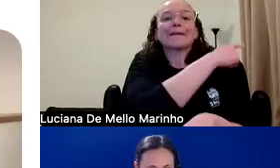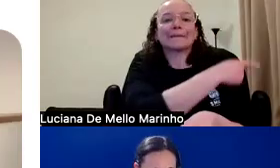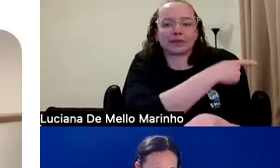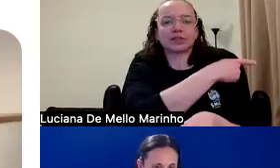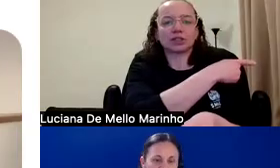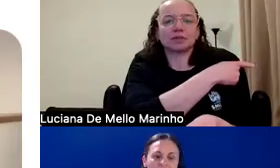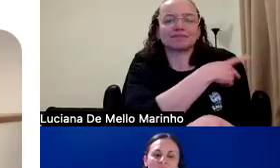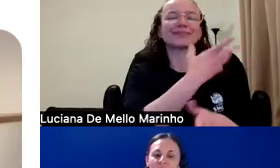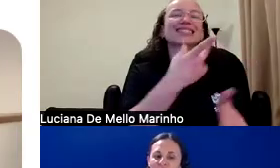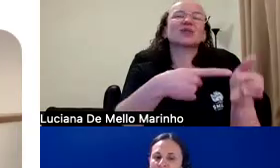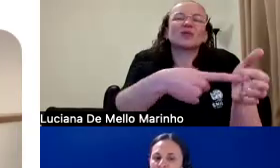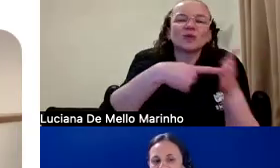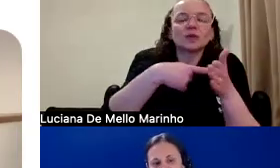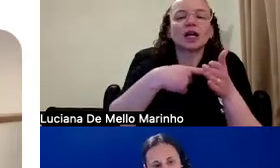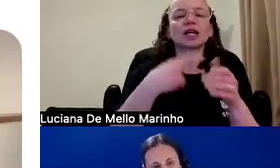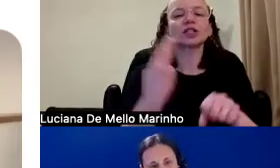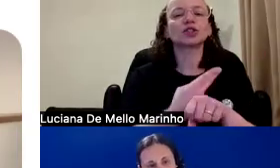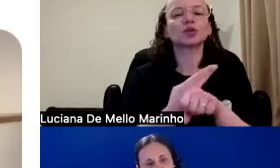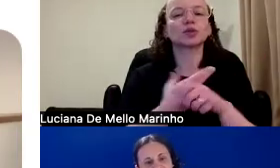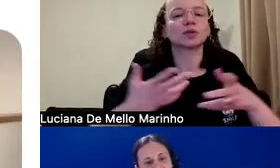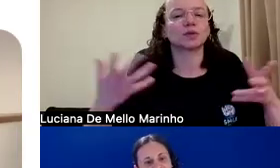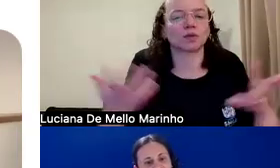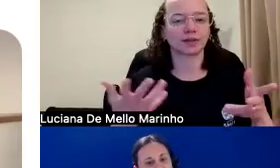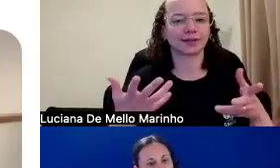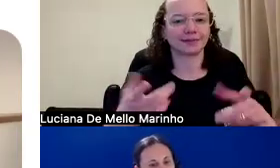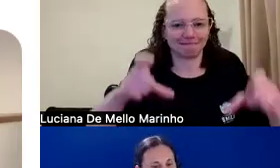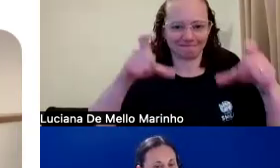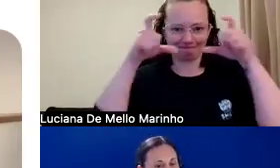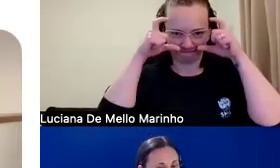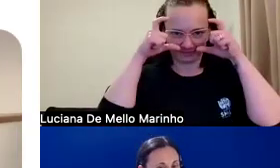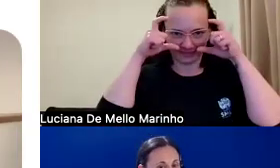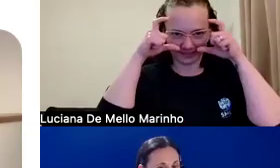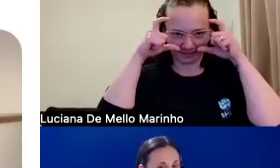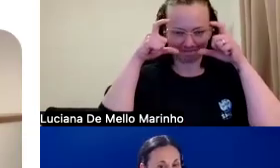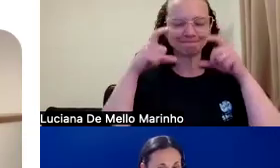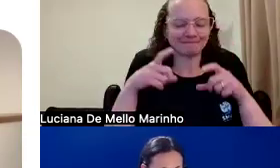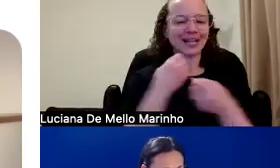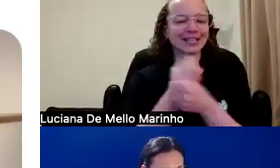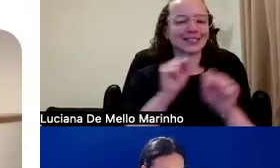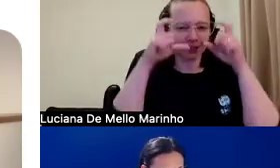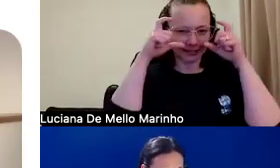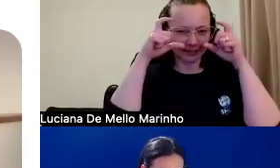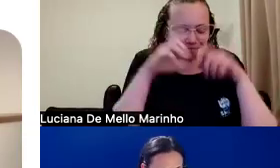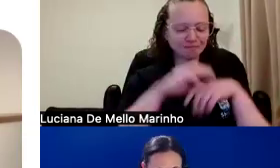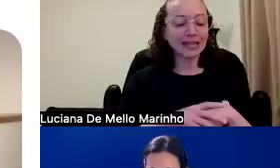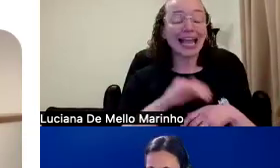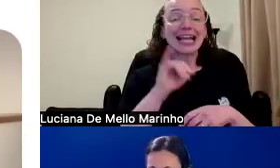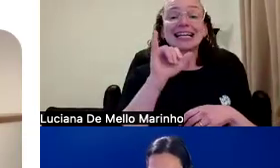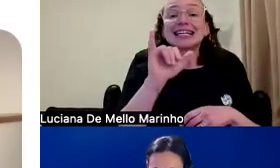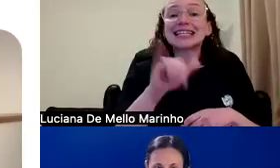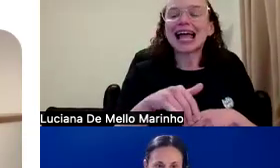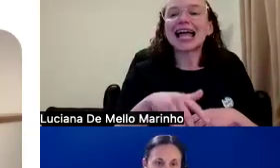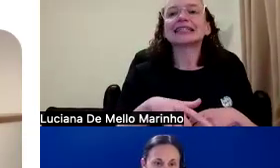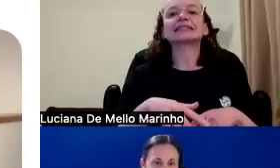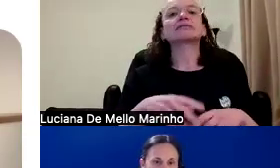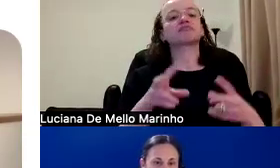around properly, especially with patients. They do use the goggles, safety